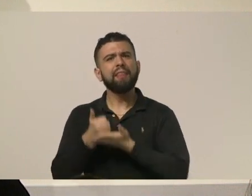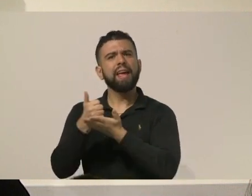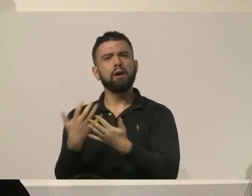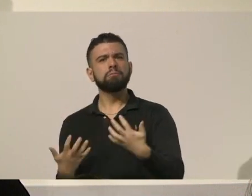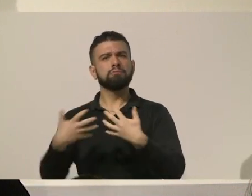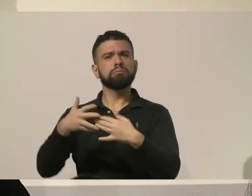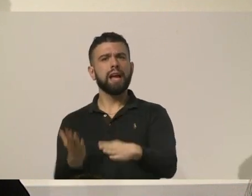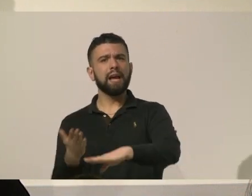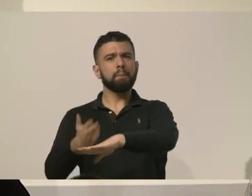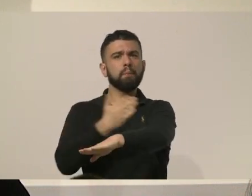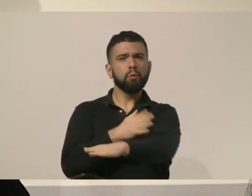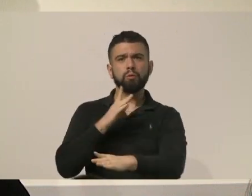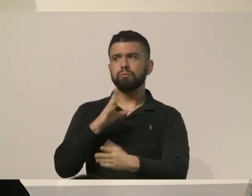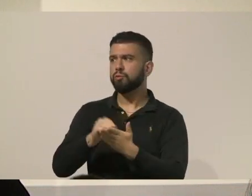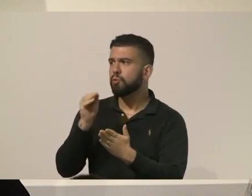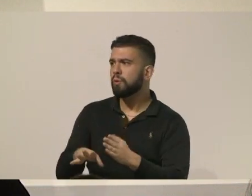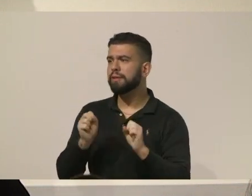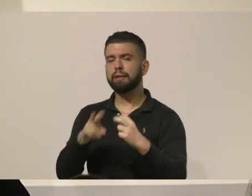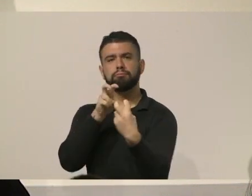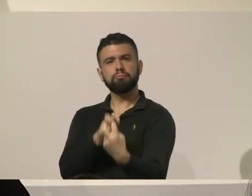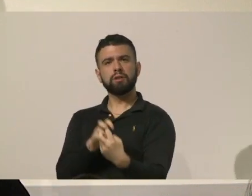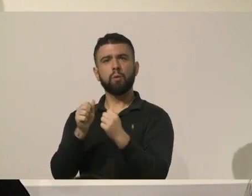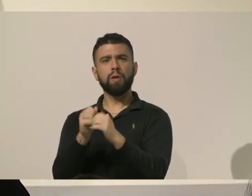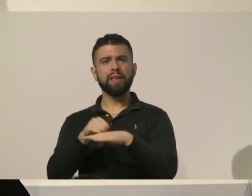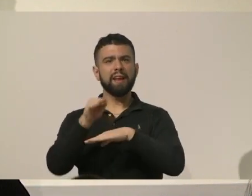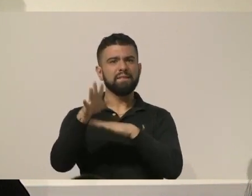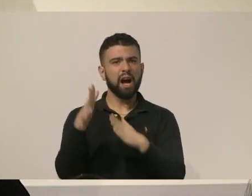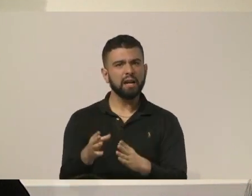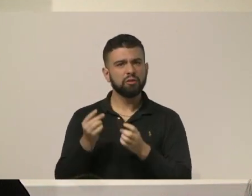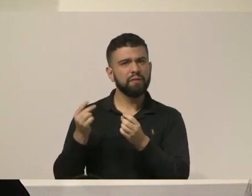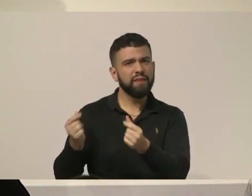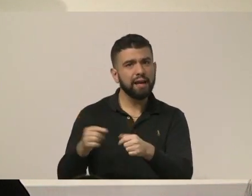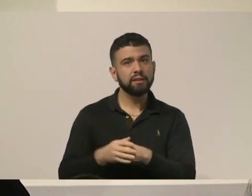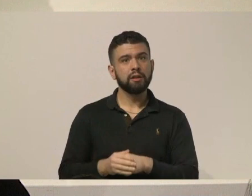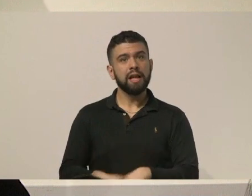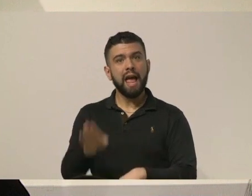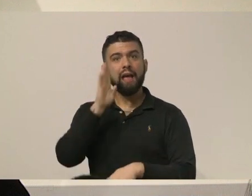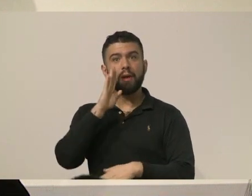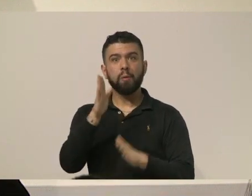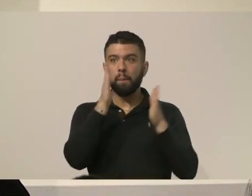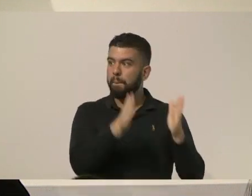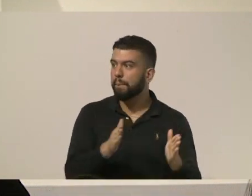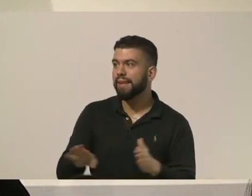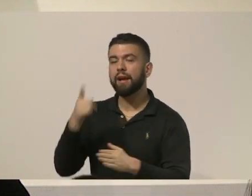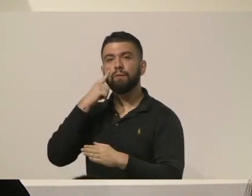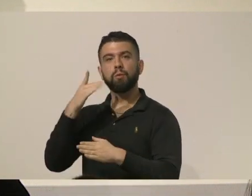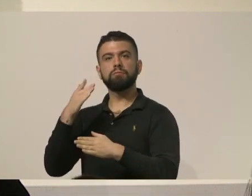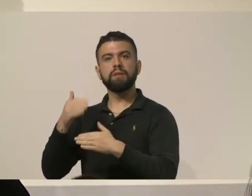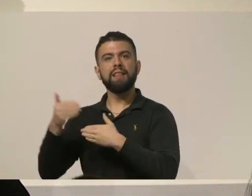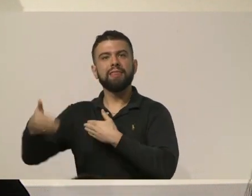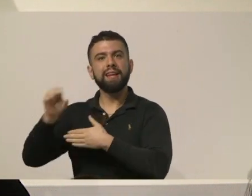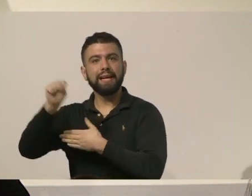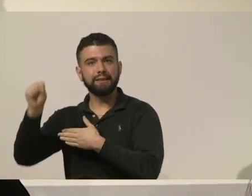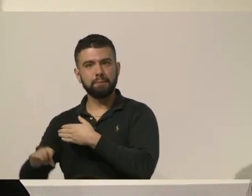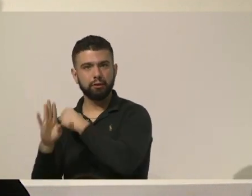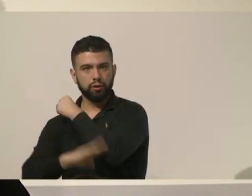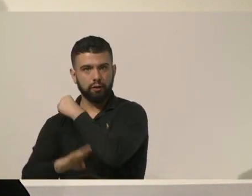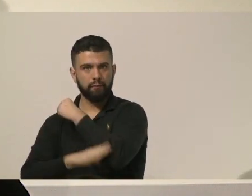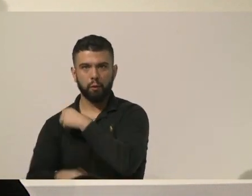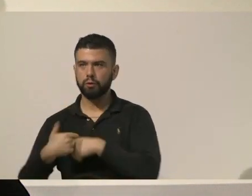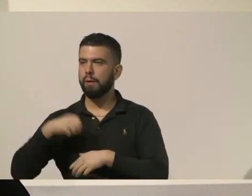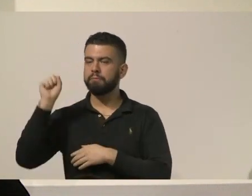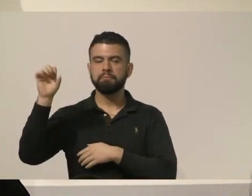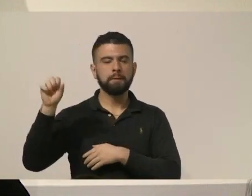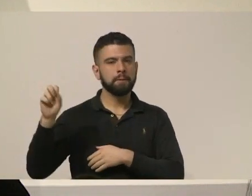could meet with their advisors faster and had more time to kind of make those plans for the fall semester. So I really wanted to shout them out because their work has